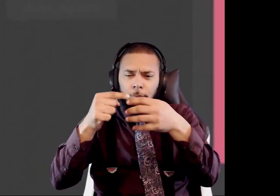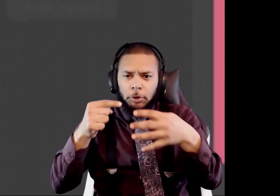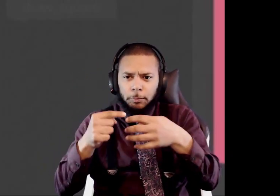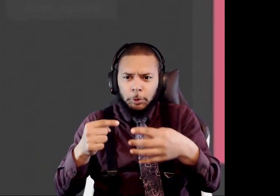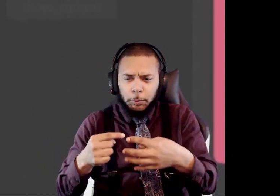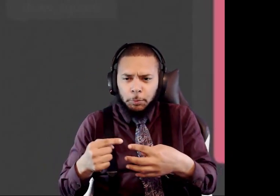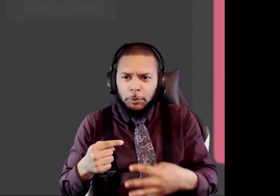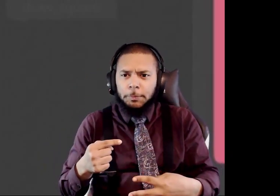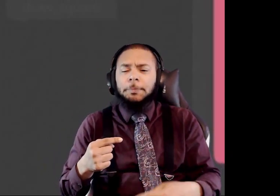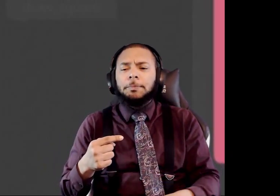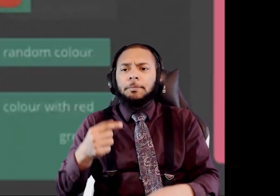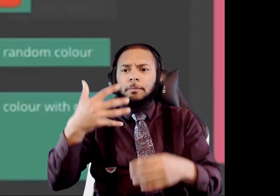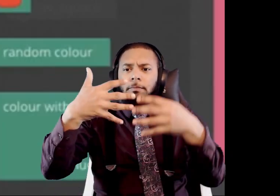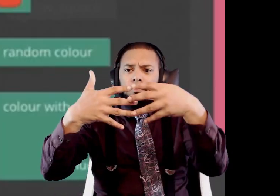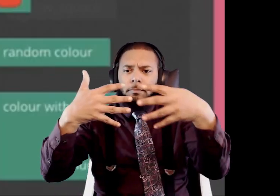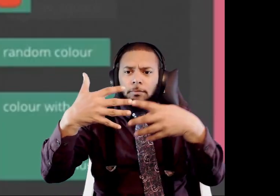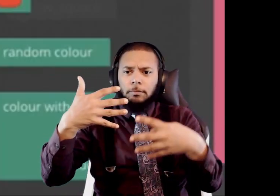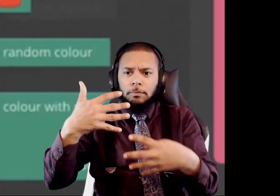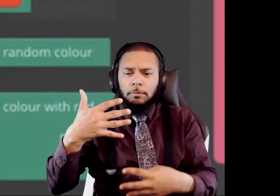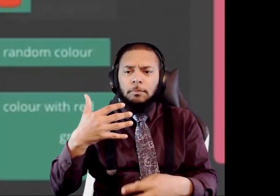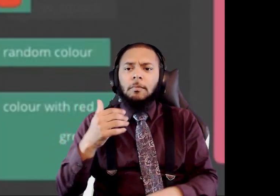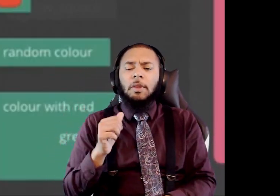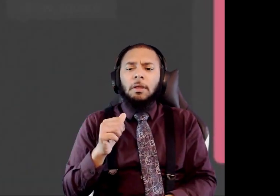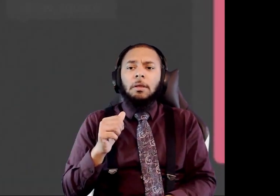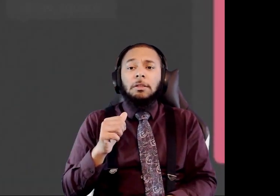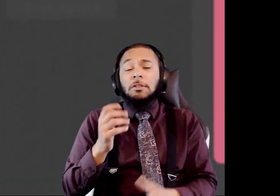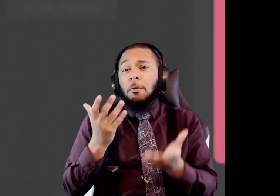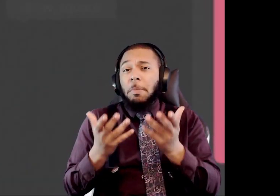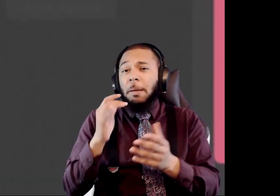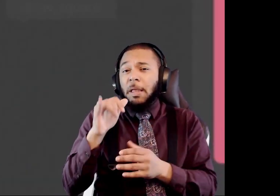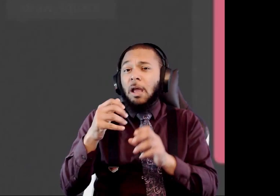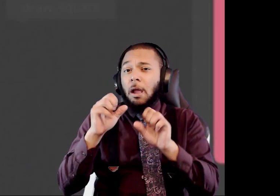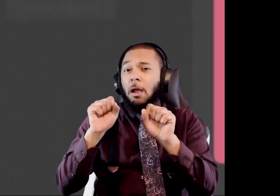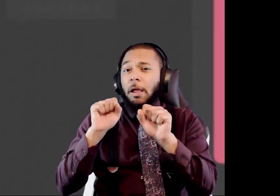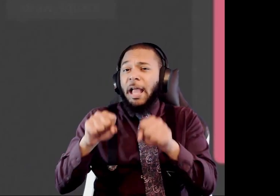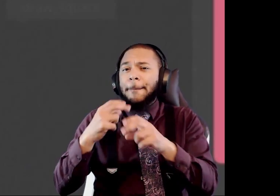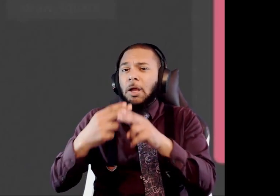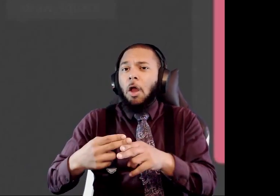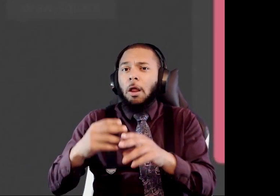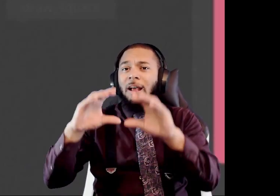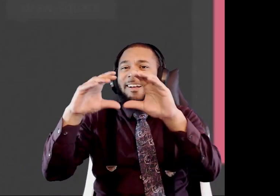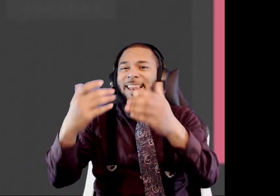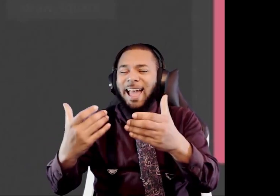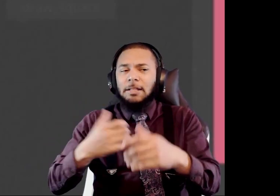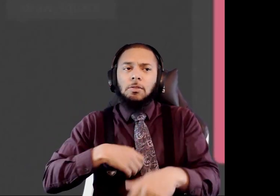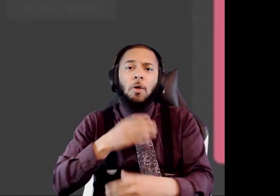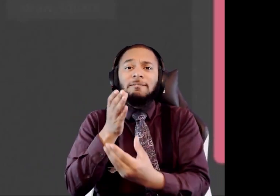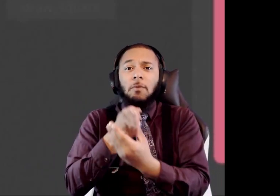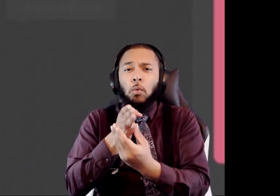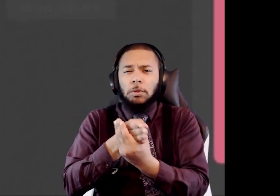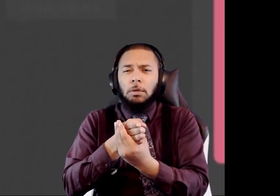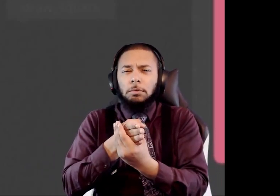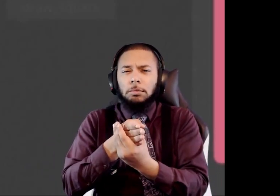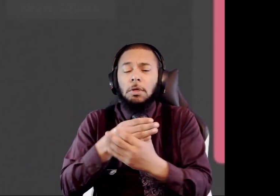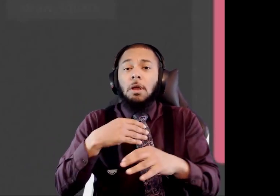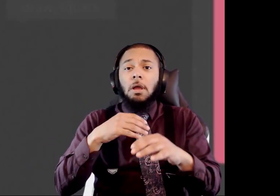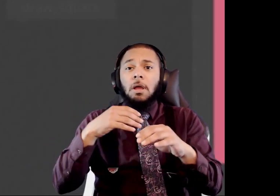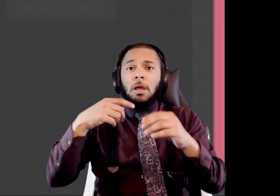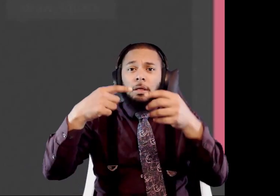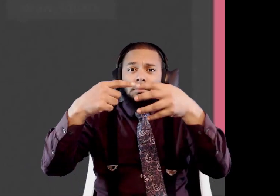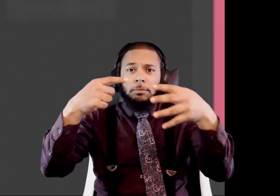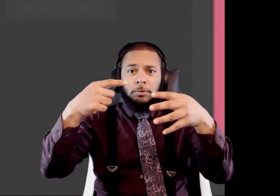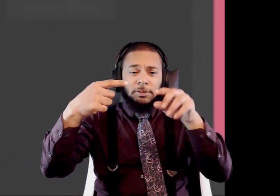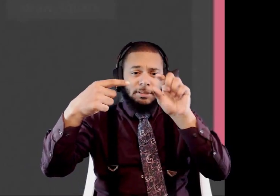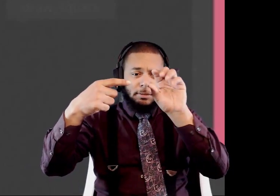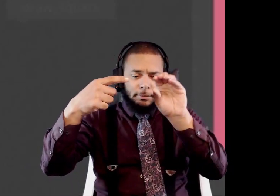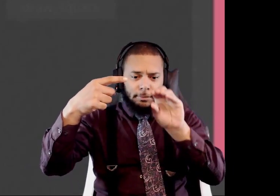these buttons could be considered a class or a folder, and these commands are